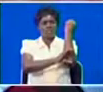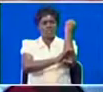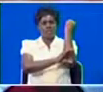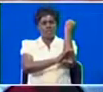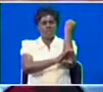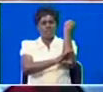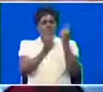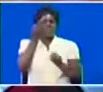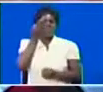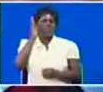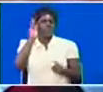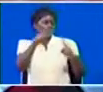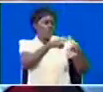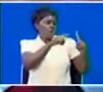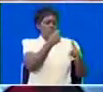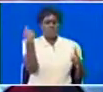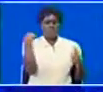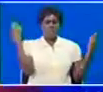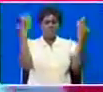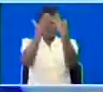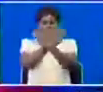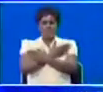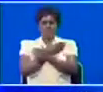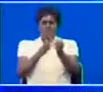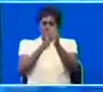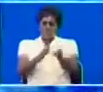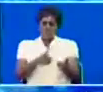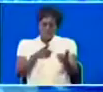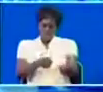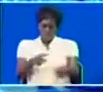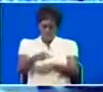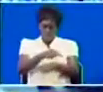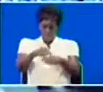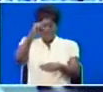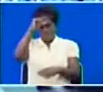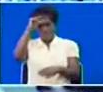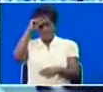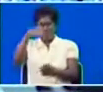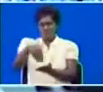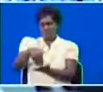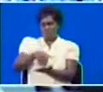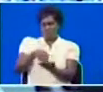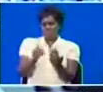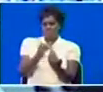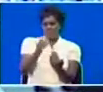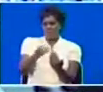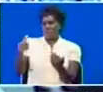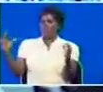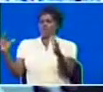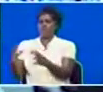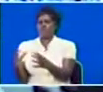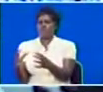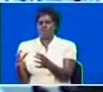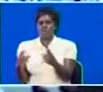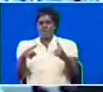Killings in Isiolo last evening, Borana leaders are accusing the national government of laxity and favoritism. At least 10